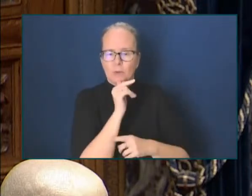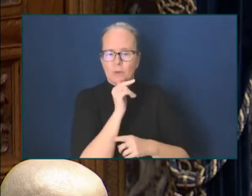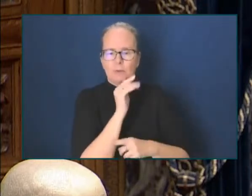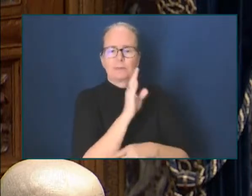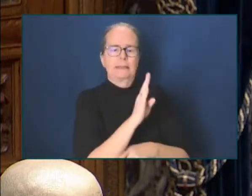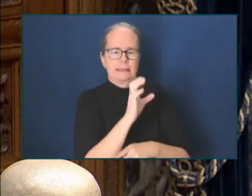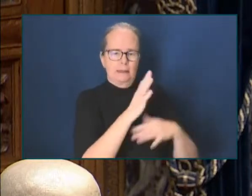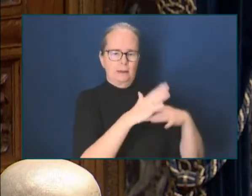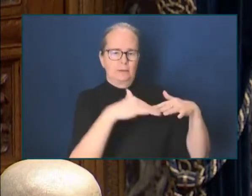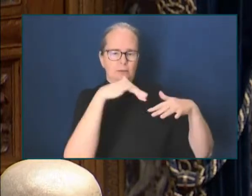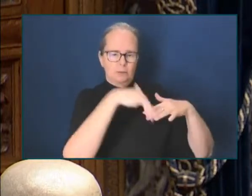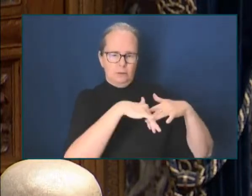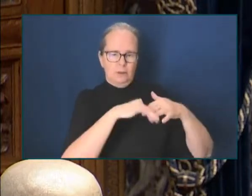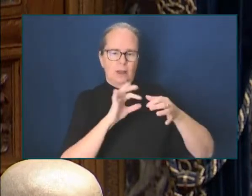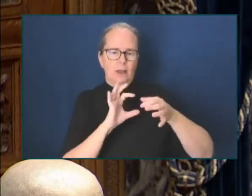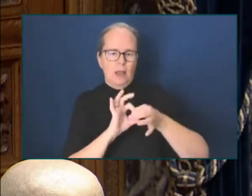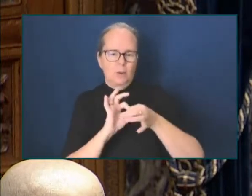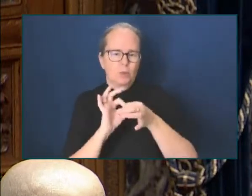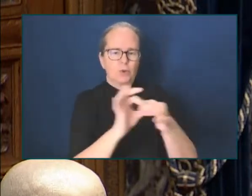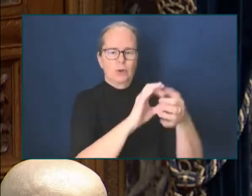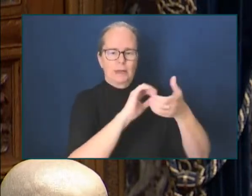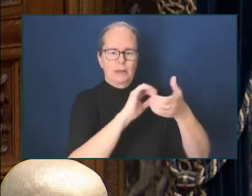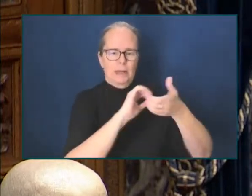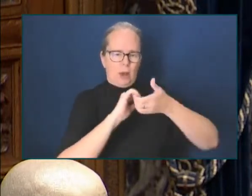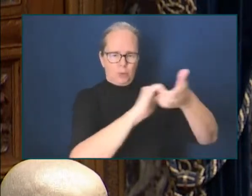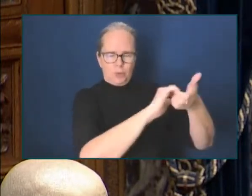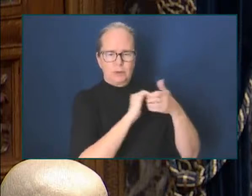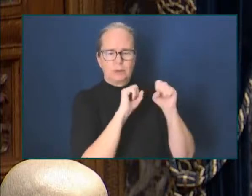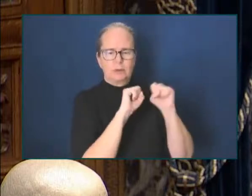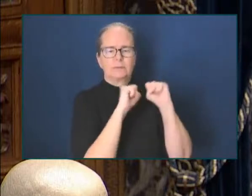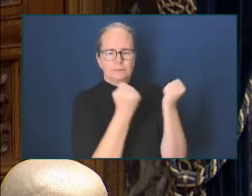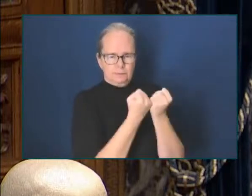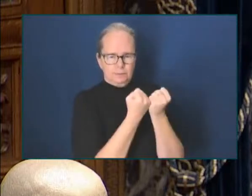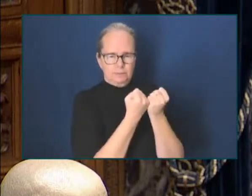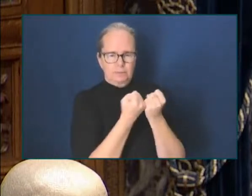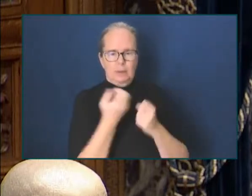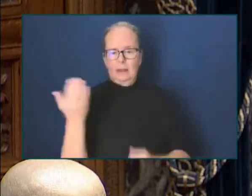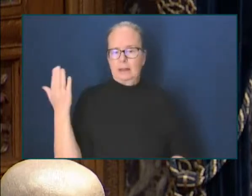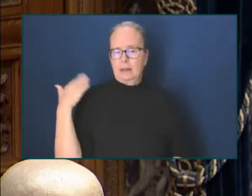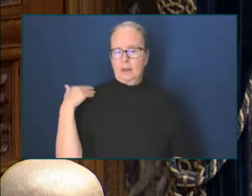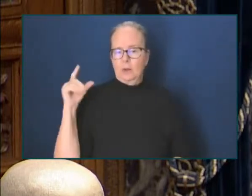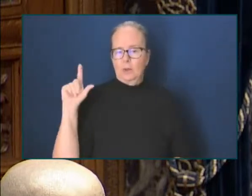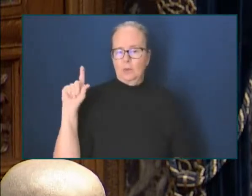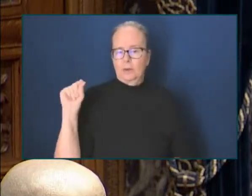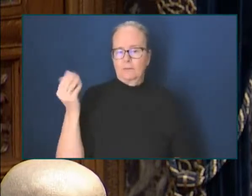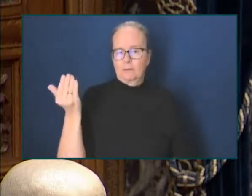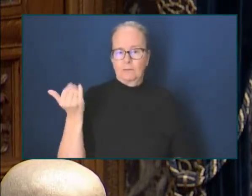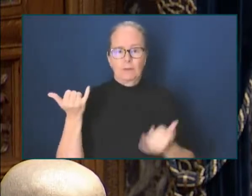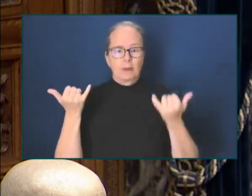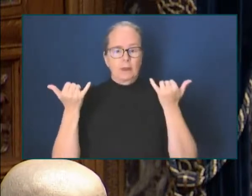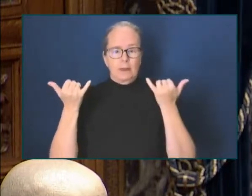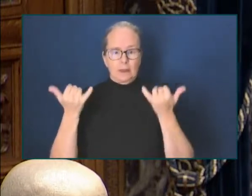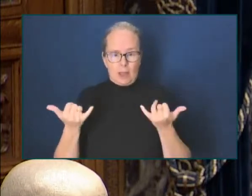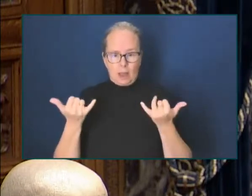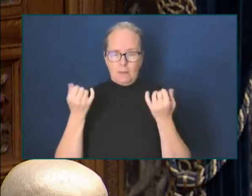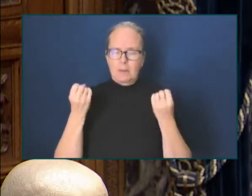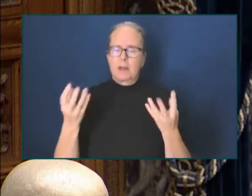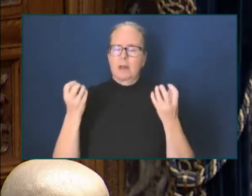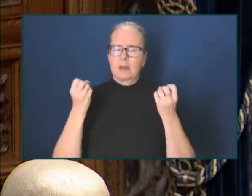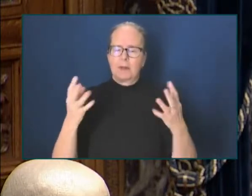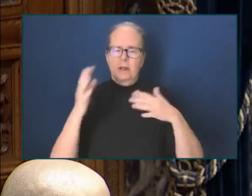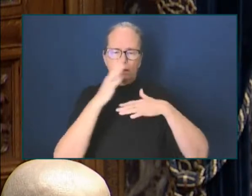in 2015 and is now recognized by hundreds of Indigenous and non-Indigenous communities and organizations across